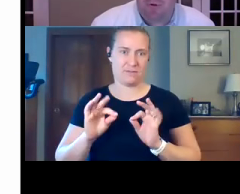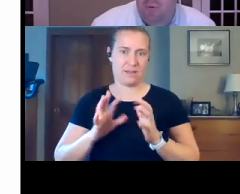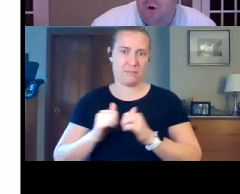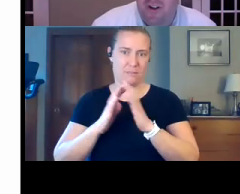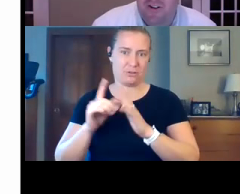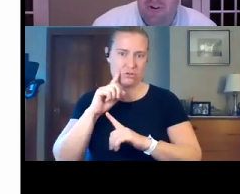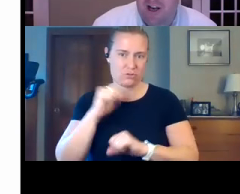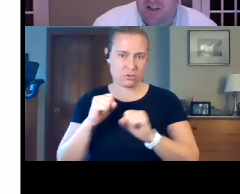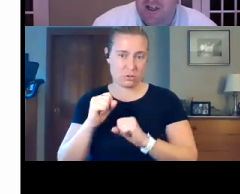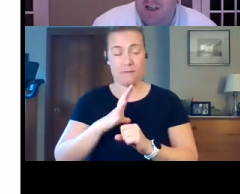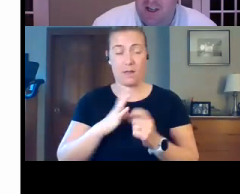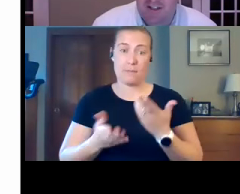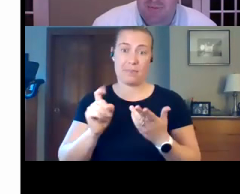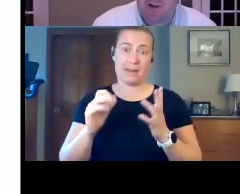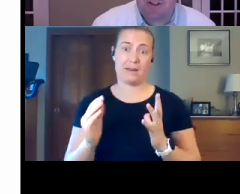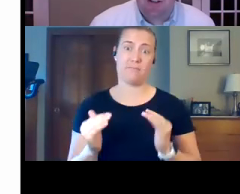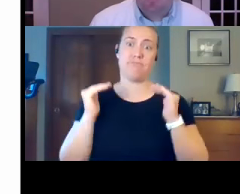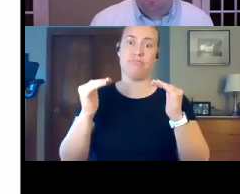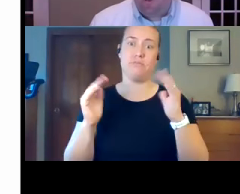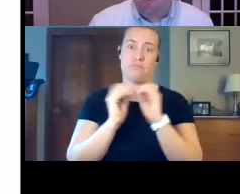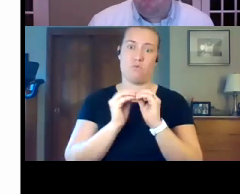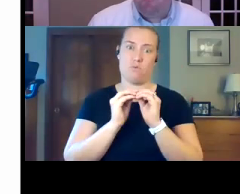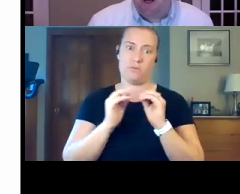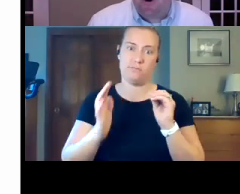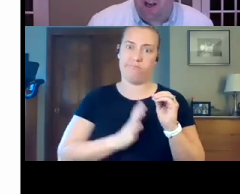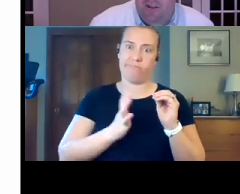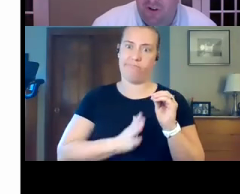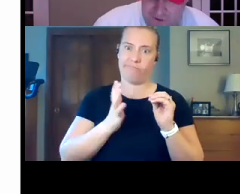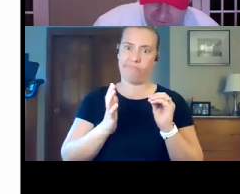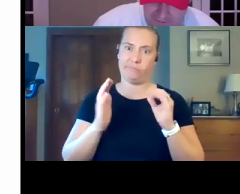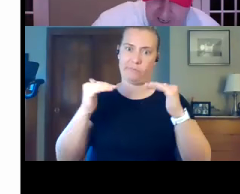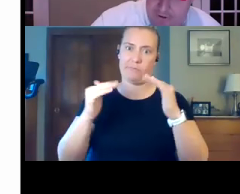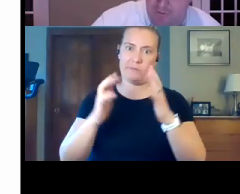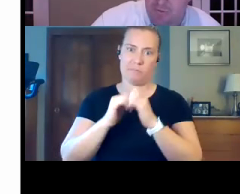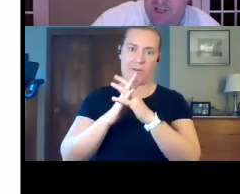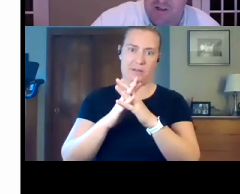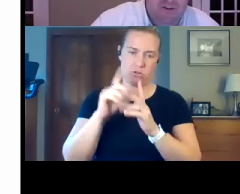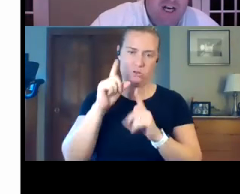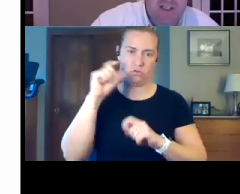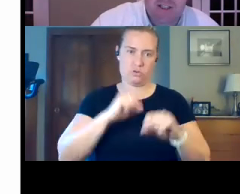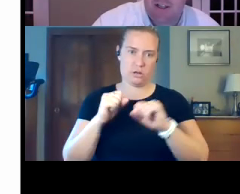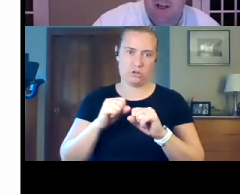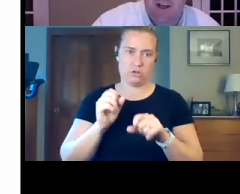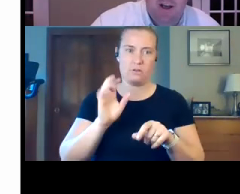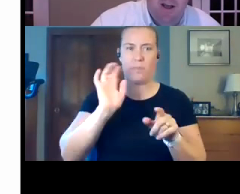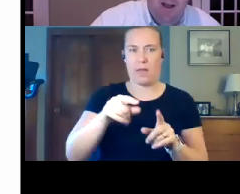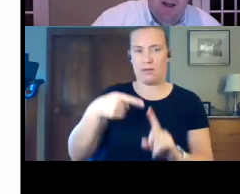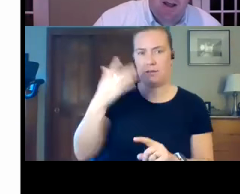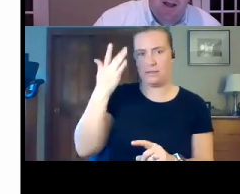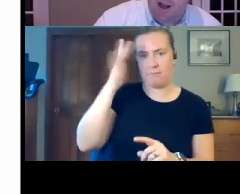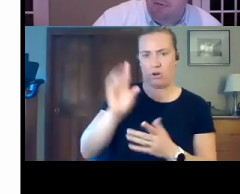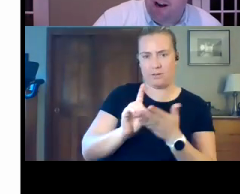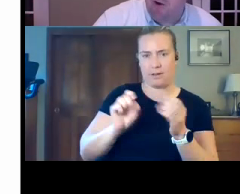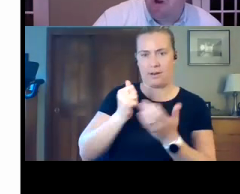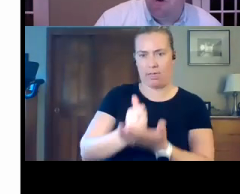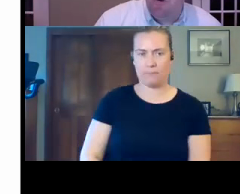up to a more intensive strategy. And SMART designs are one way of generating those types of adaptive implementation strategies.